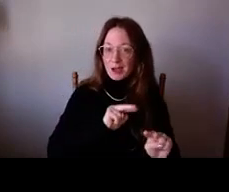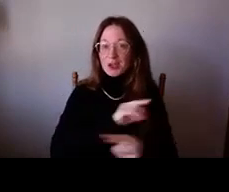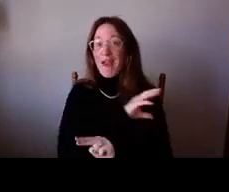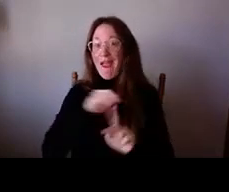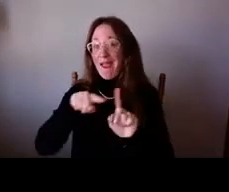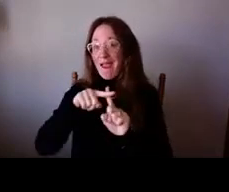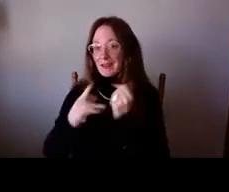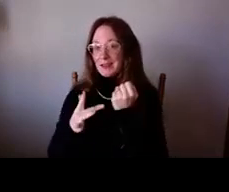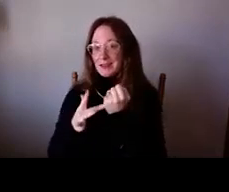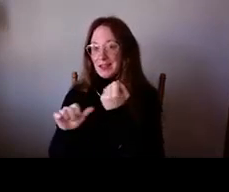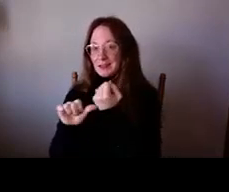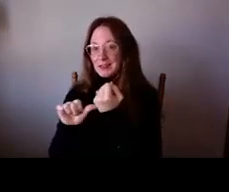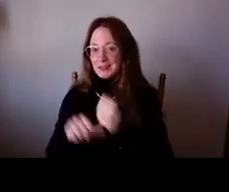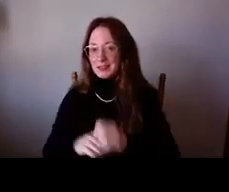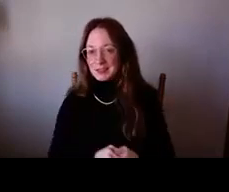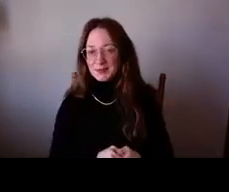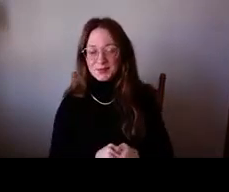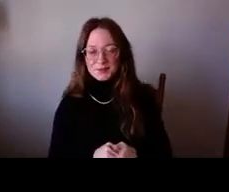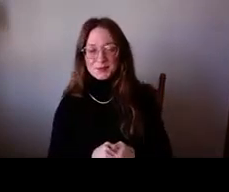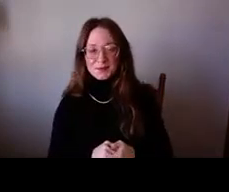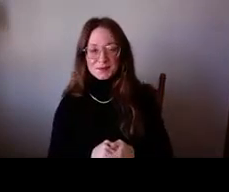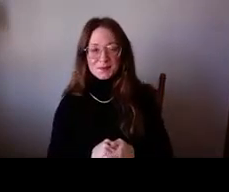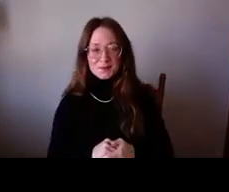assistance. And coming in